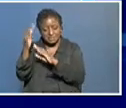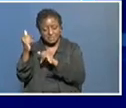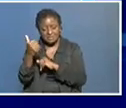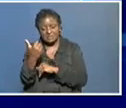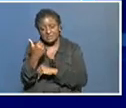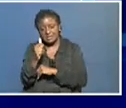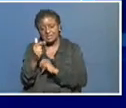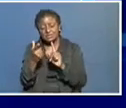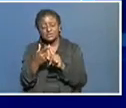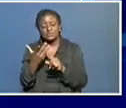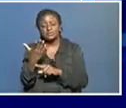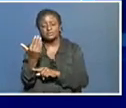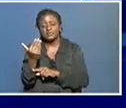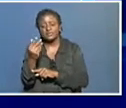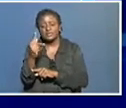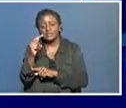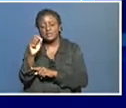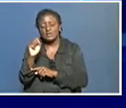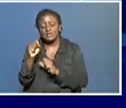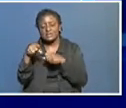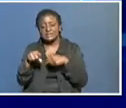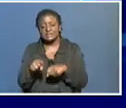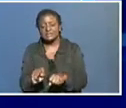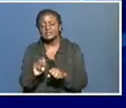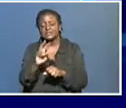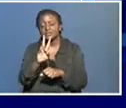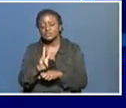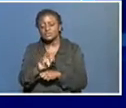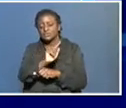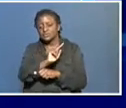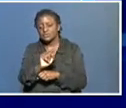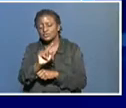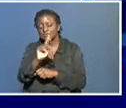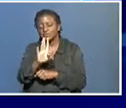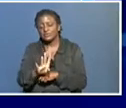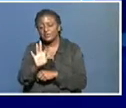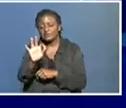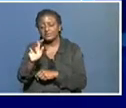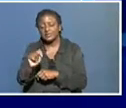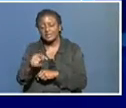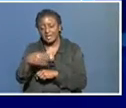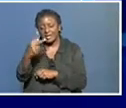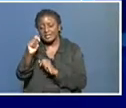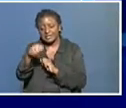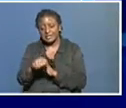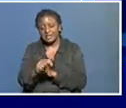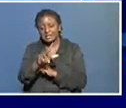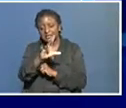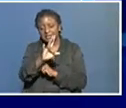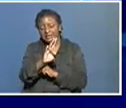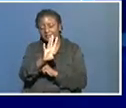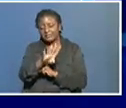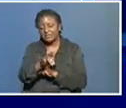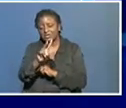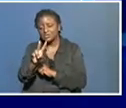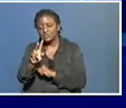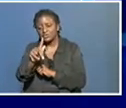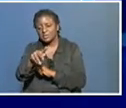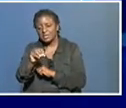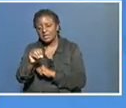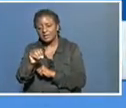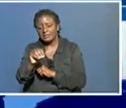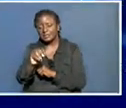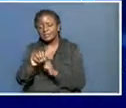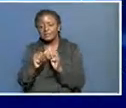10 to 15 knots, the wave heights 2 to 4 feet. High tide will take place at 7:42 this evening. You can expect another high tide at